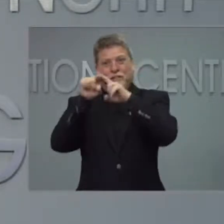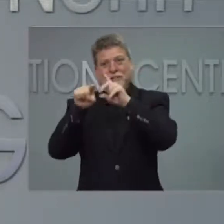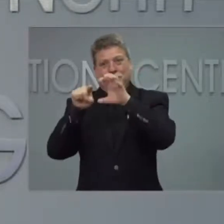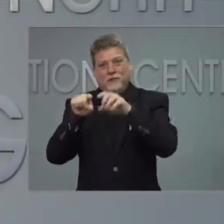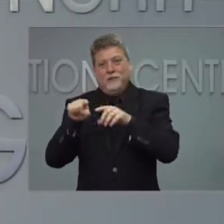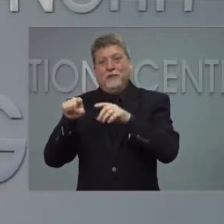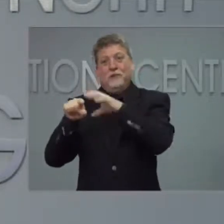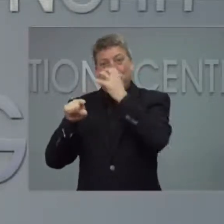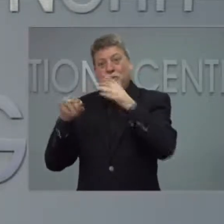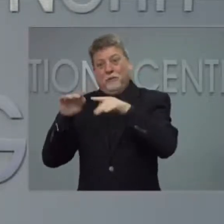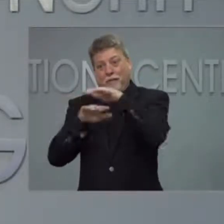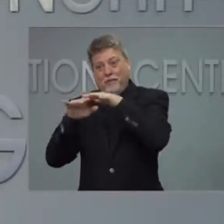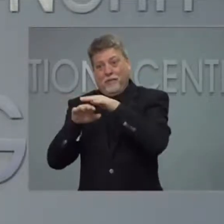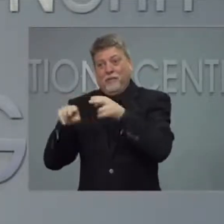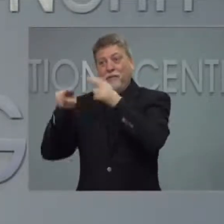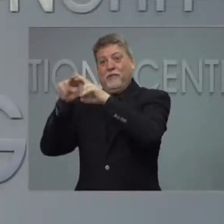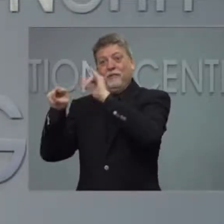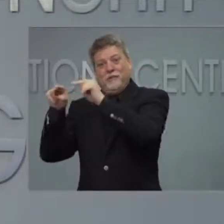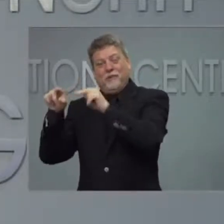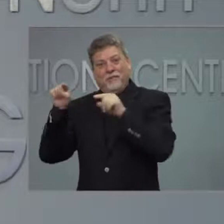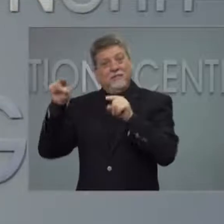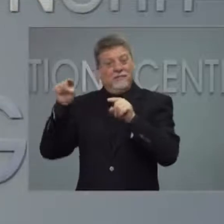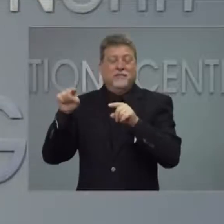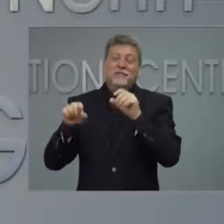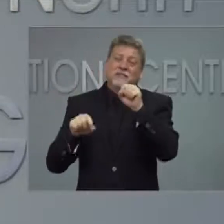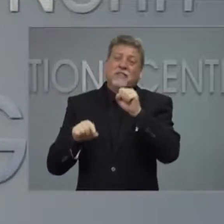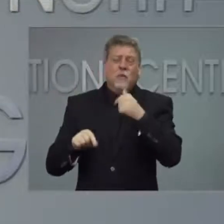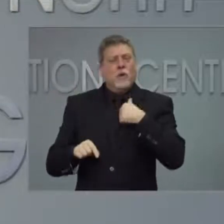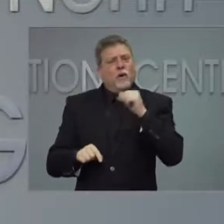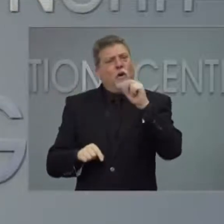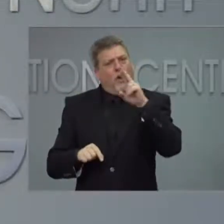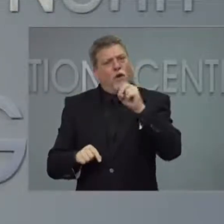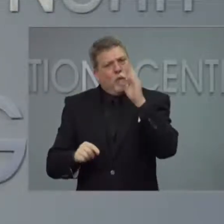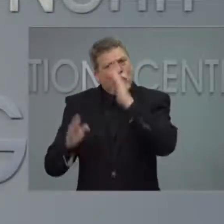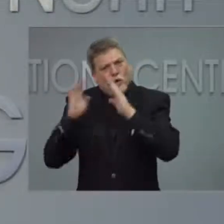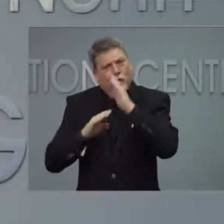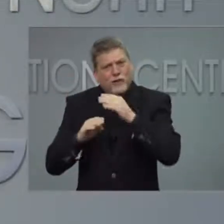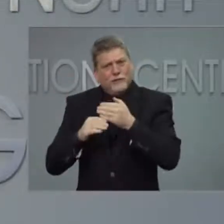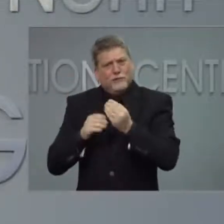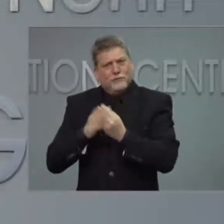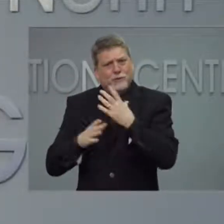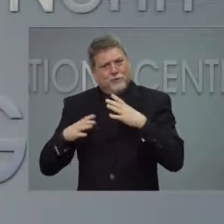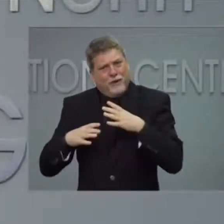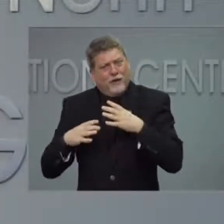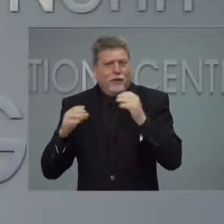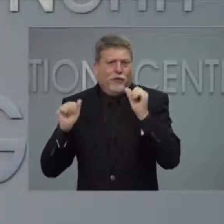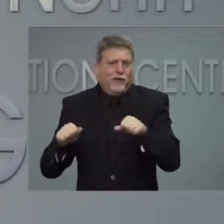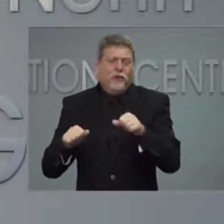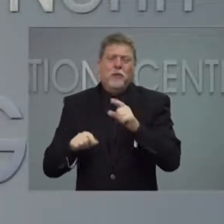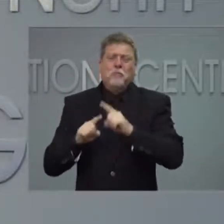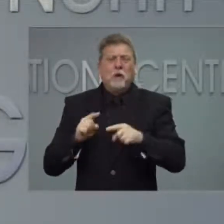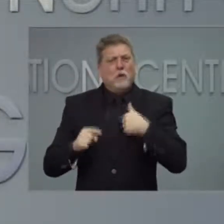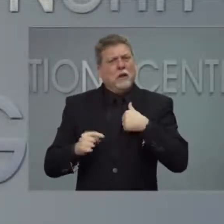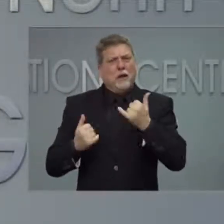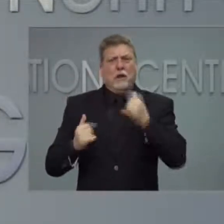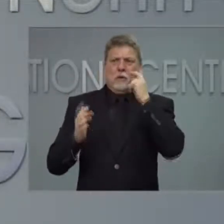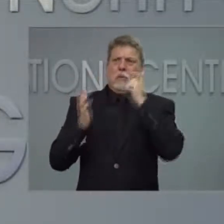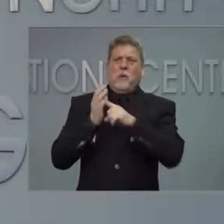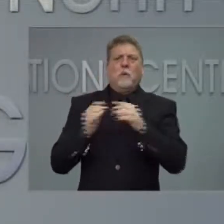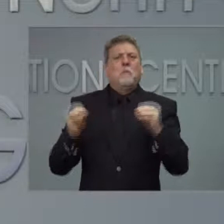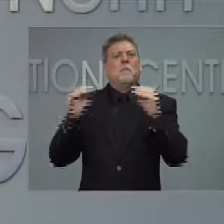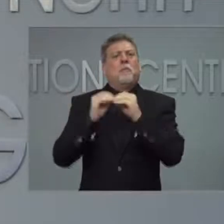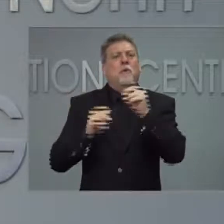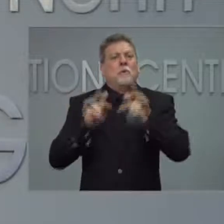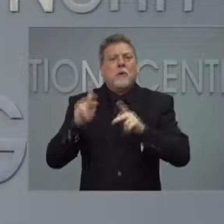you this, the progress that we're making, the fact that more people are doing the right thing, wearing masks,